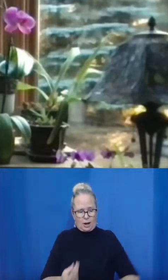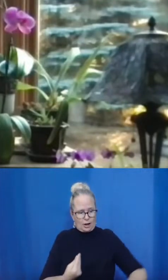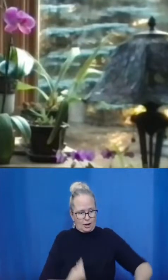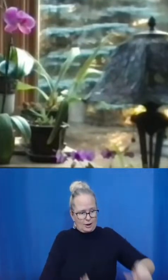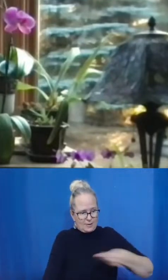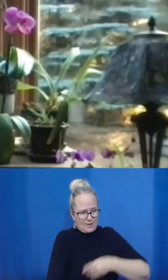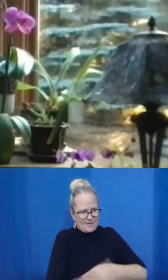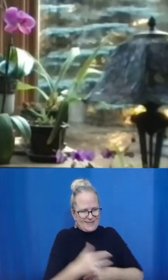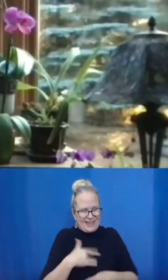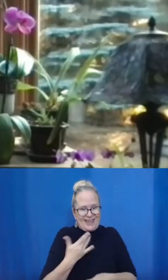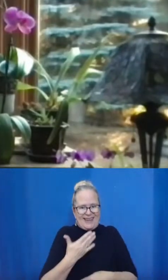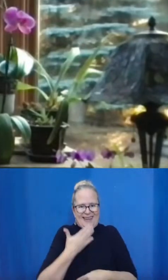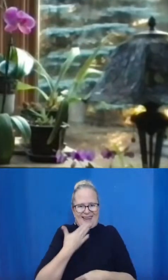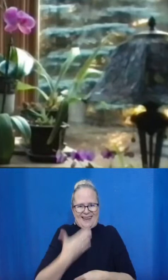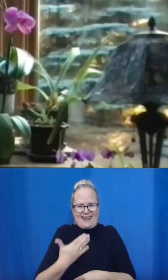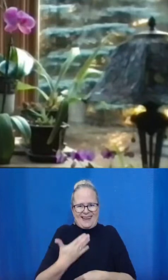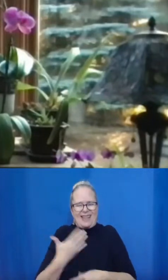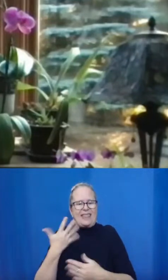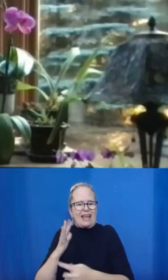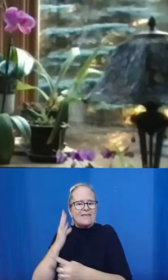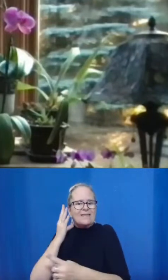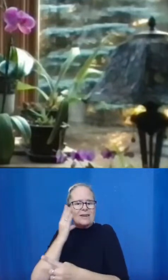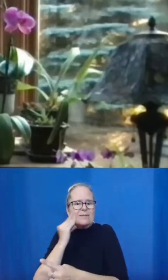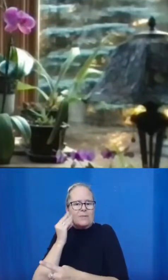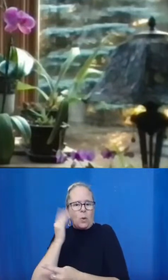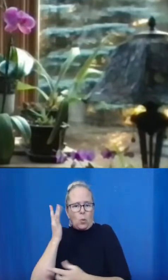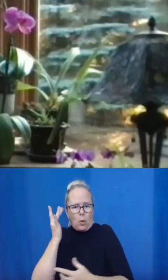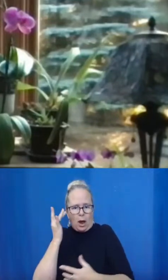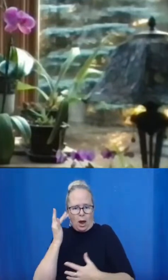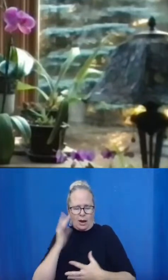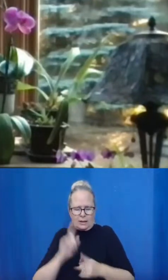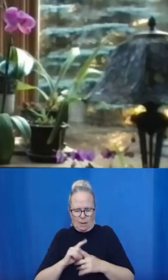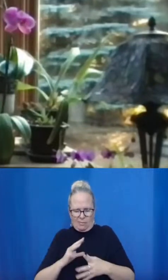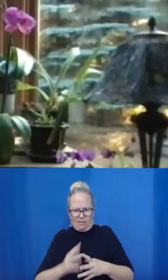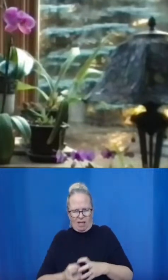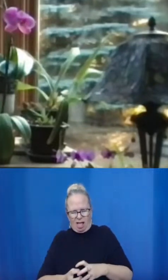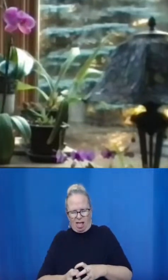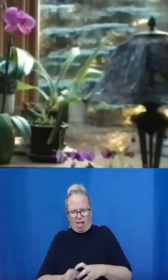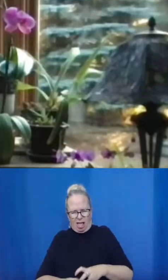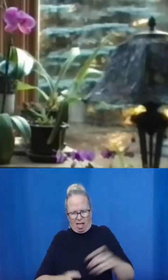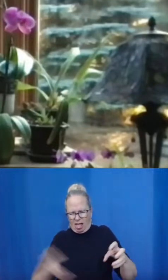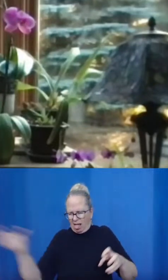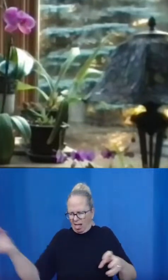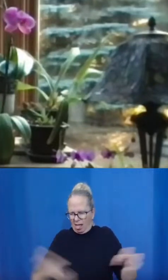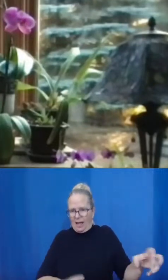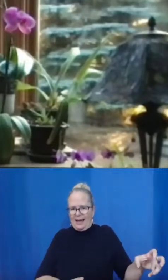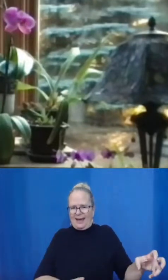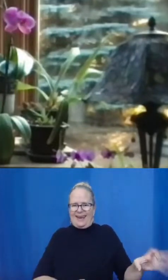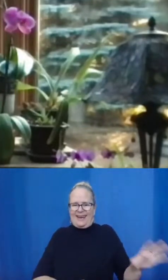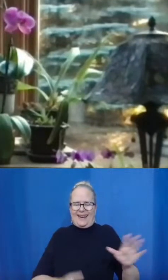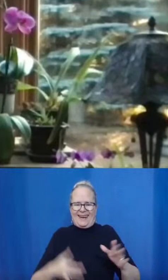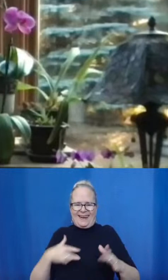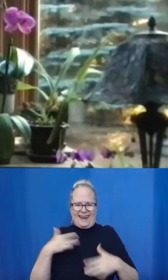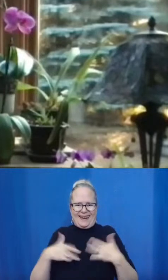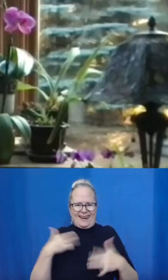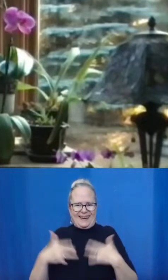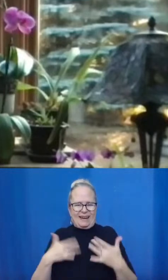and we need to normalize the